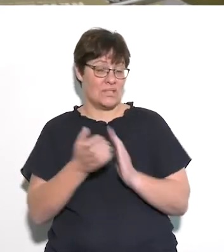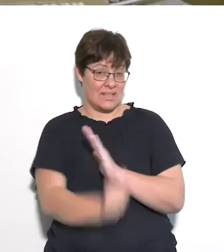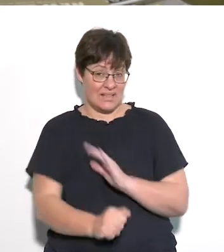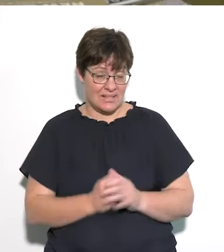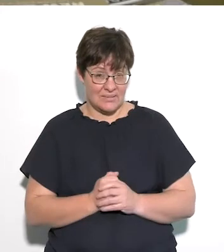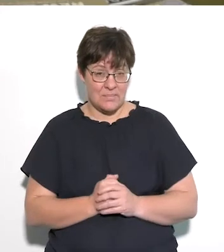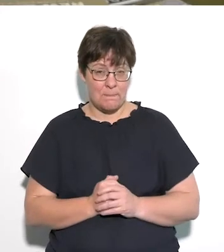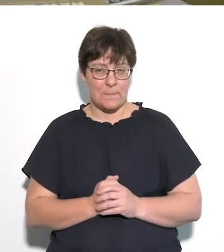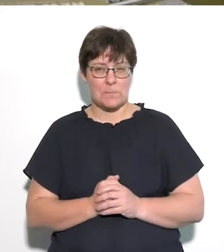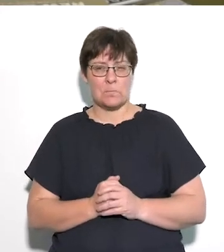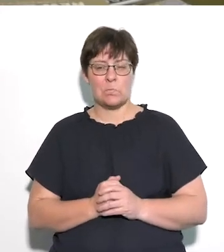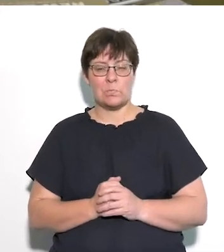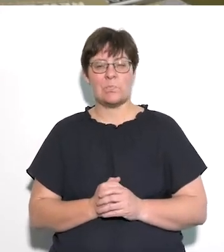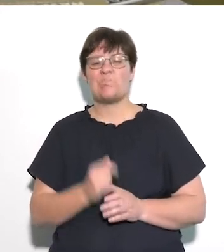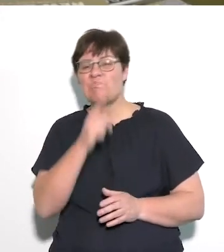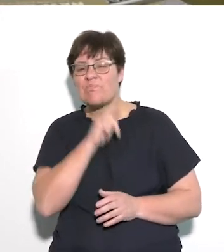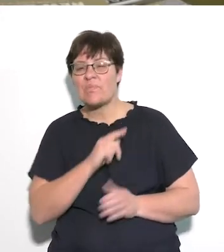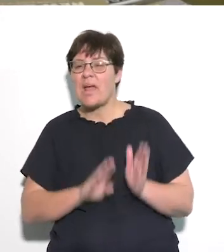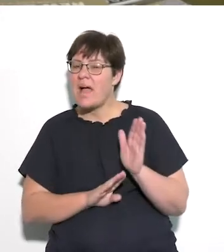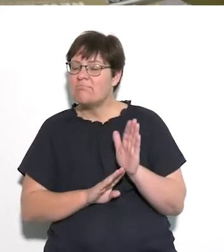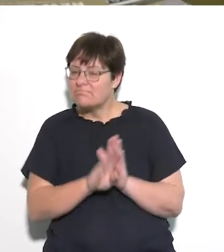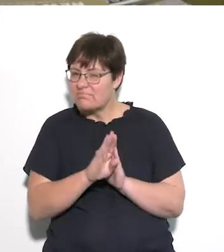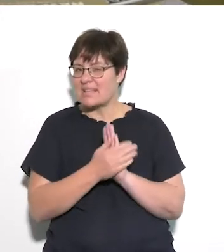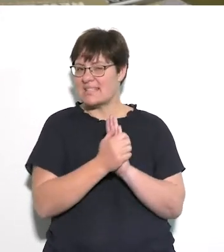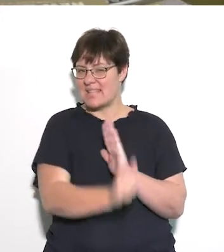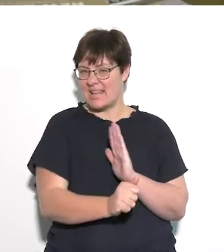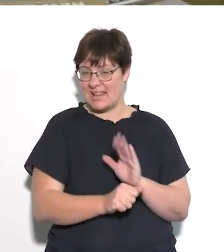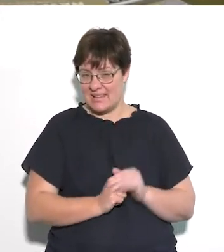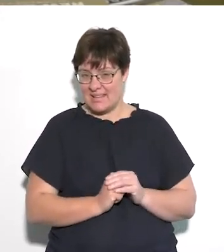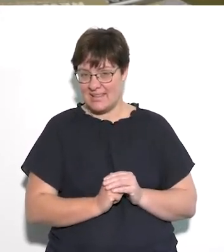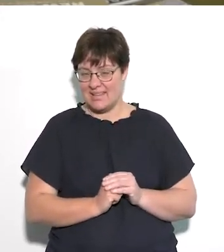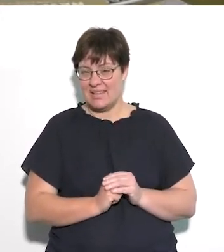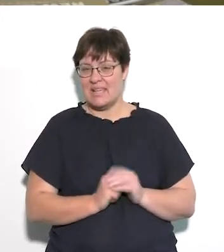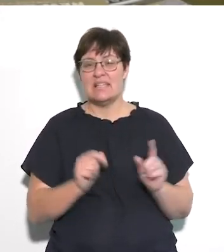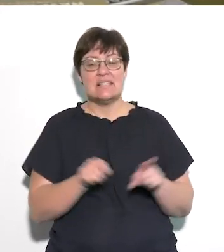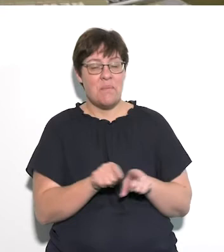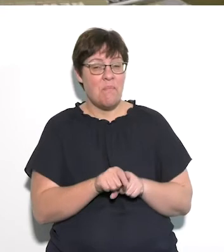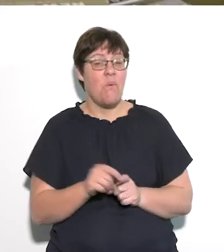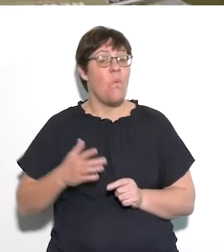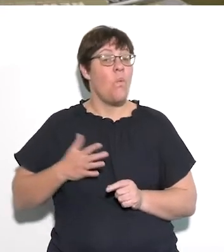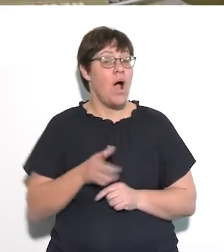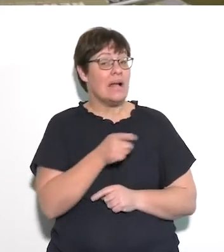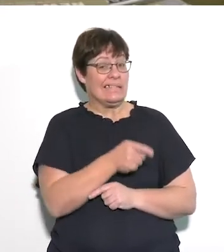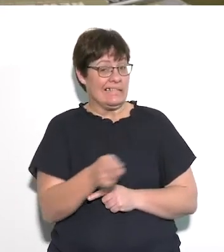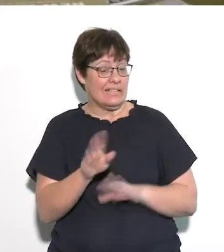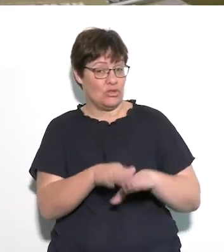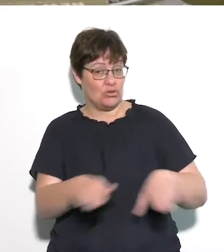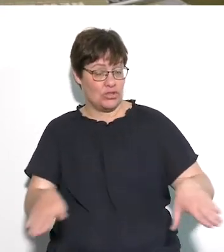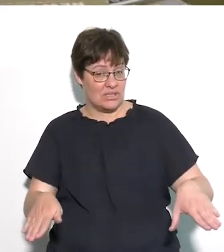skills and to just help them improve on the skill. Another tip is when you want them